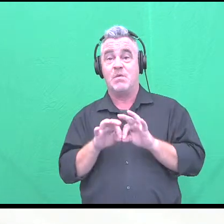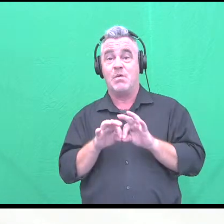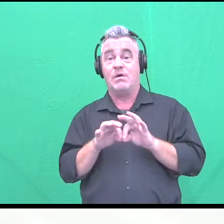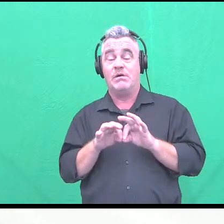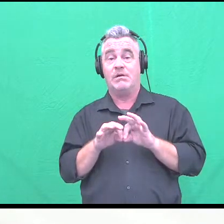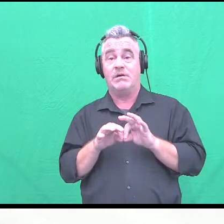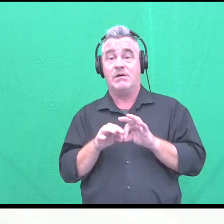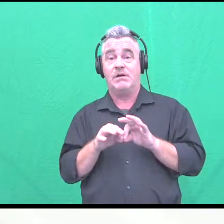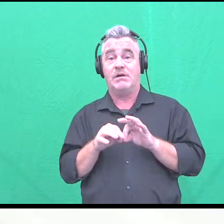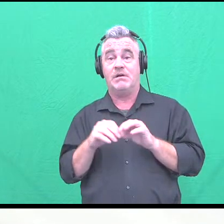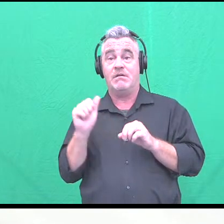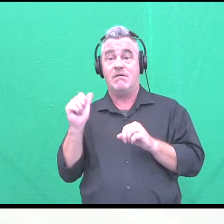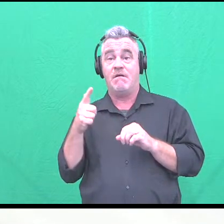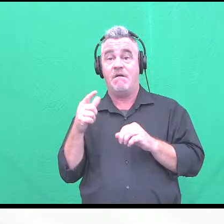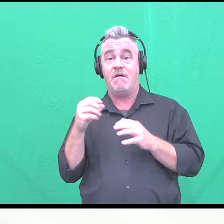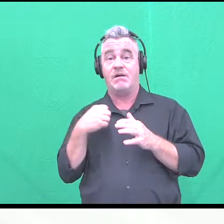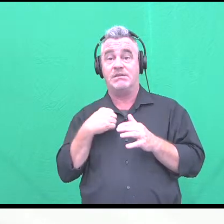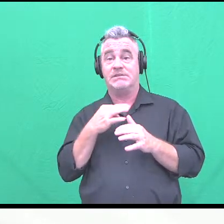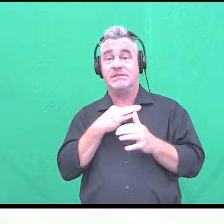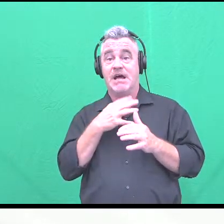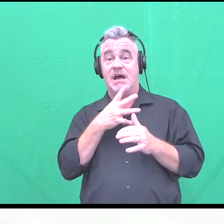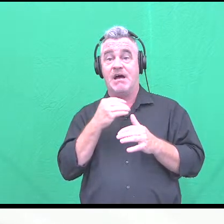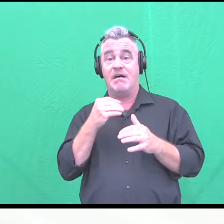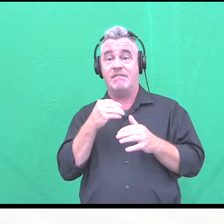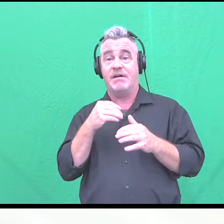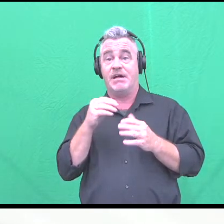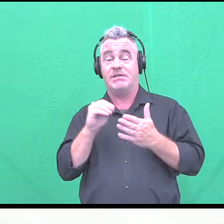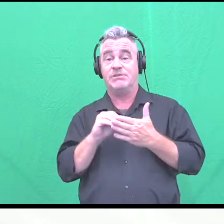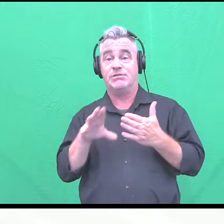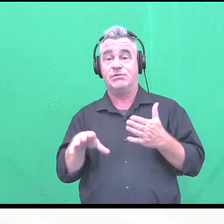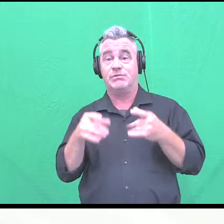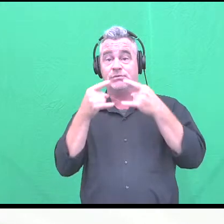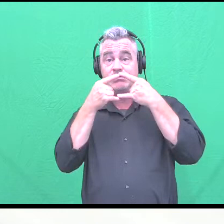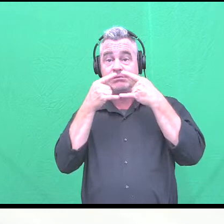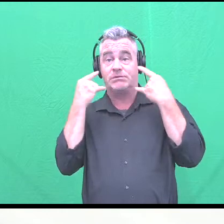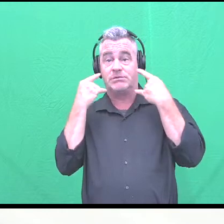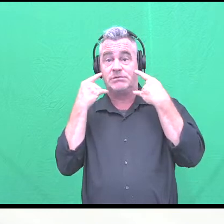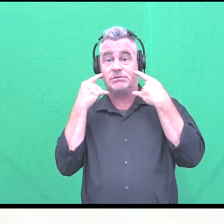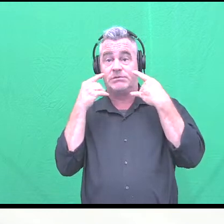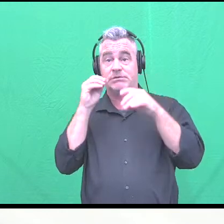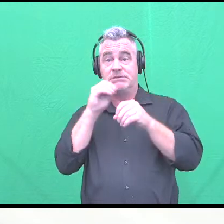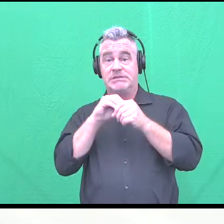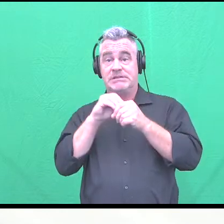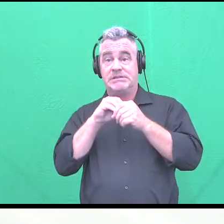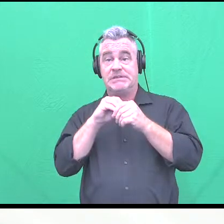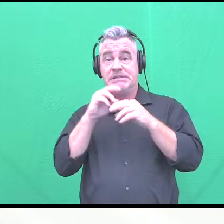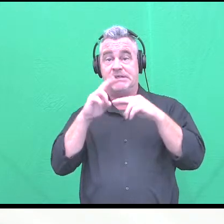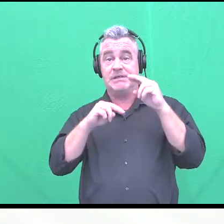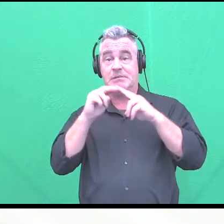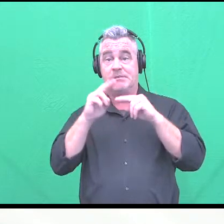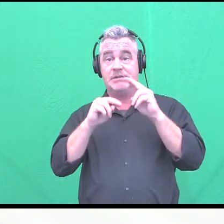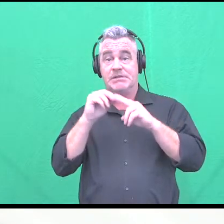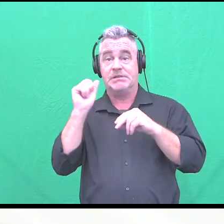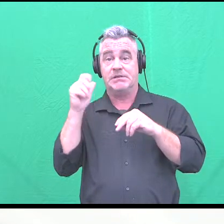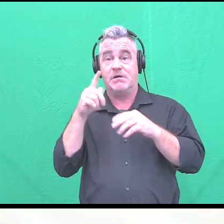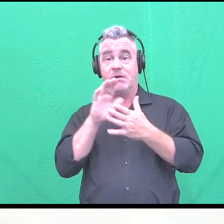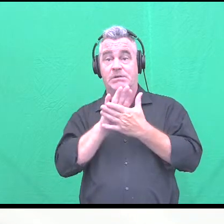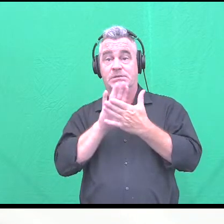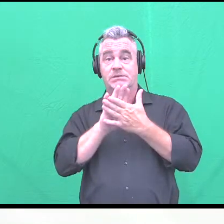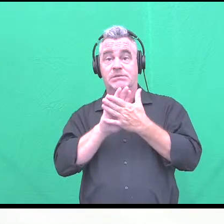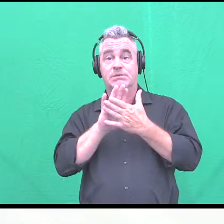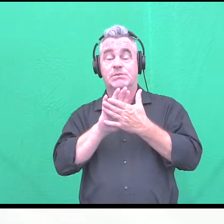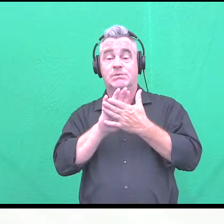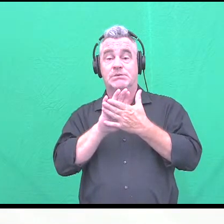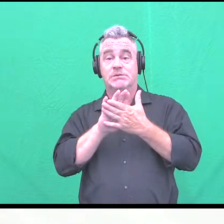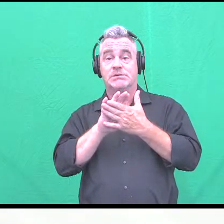staff and students will be masked and wearing a face covering while indoors in all school settings.